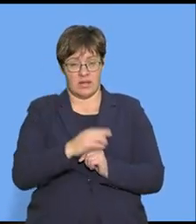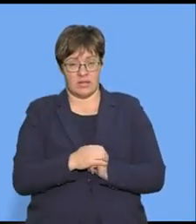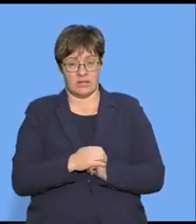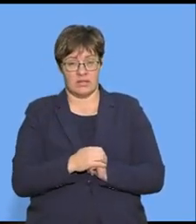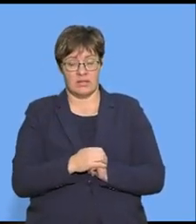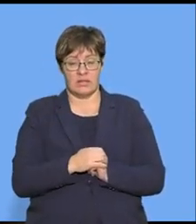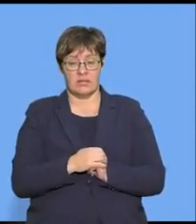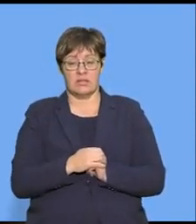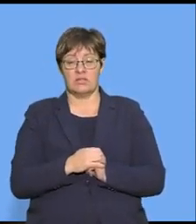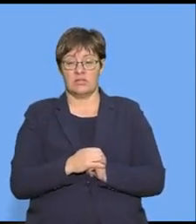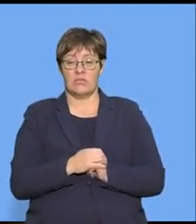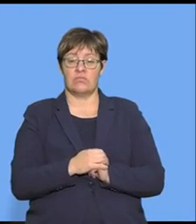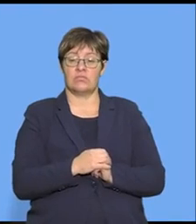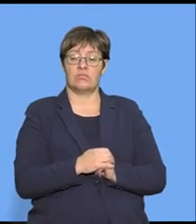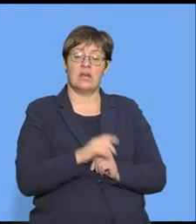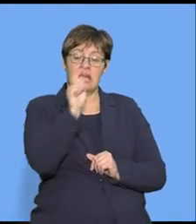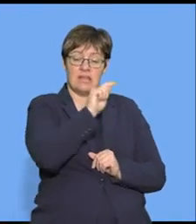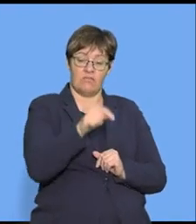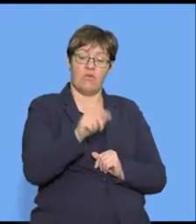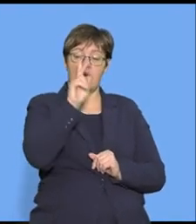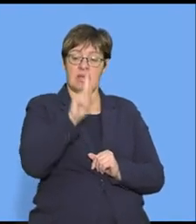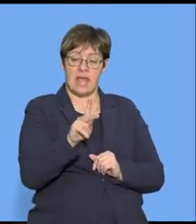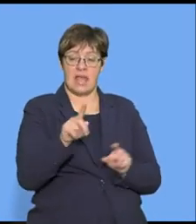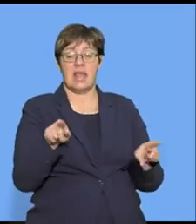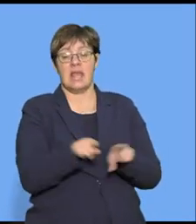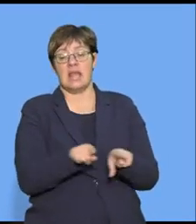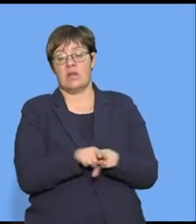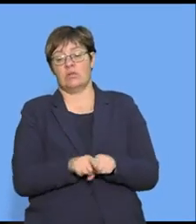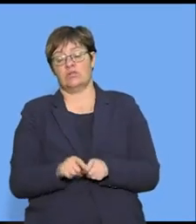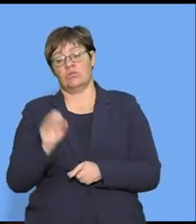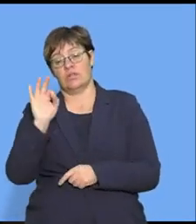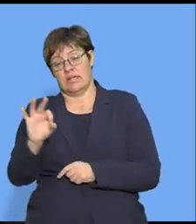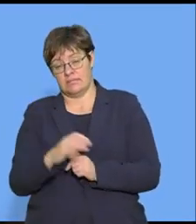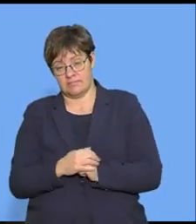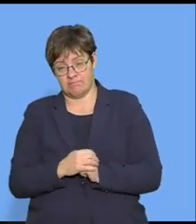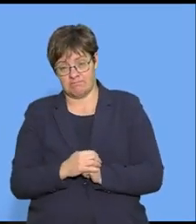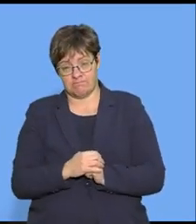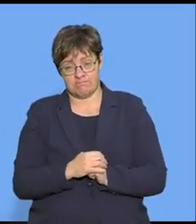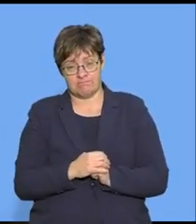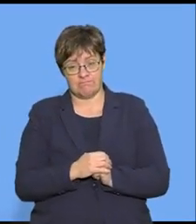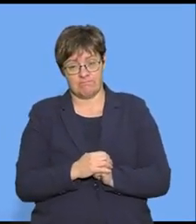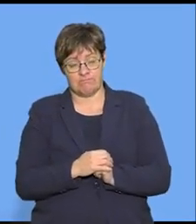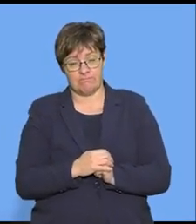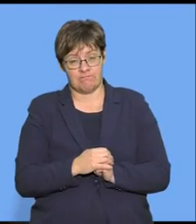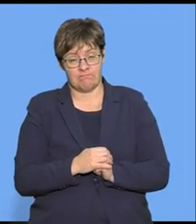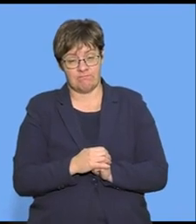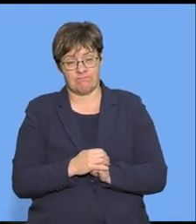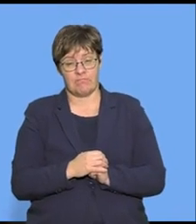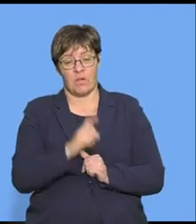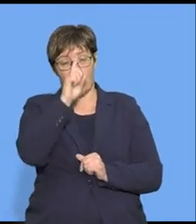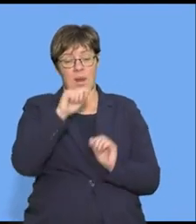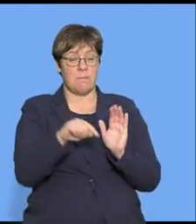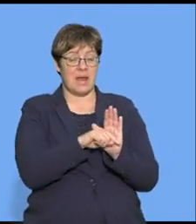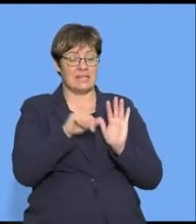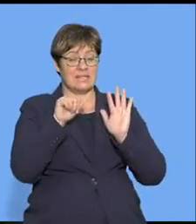k. Therefore, k is just equals to 3, right? Now, 1 minus 6, 8, and